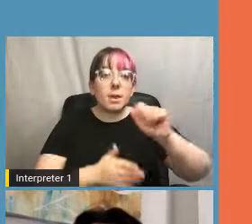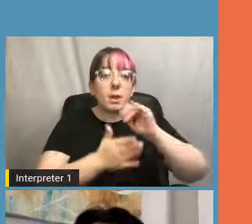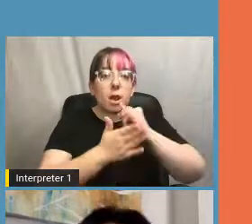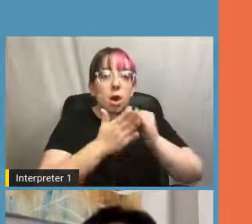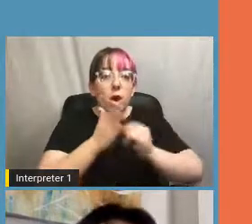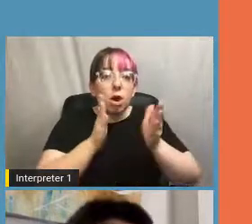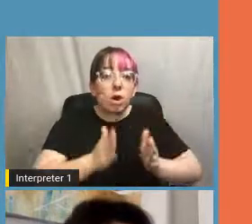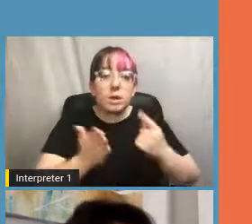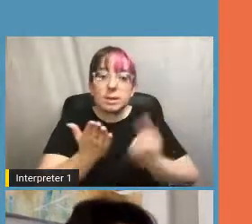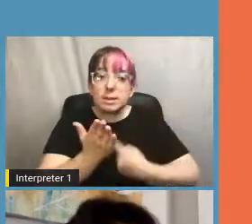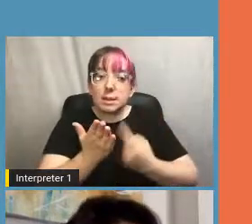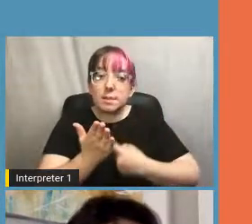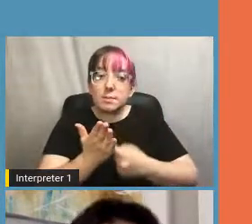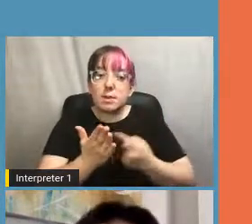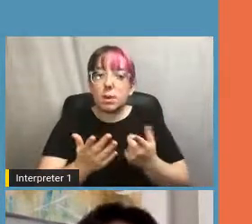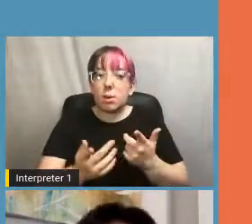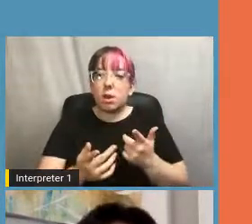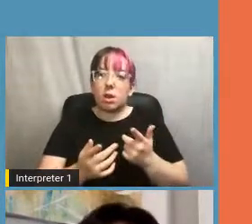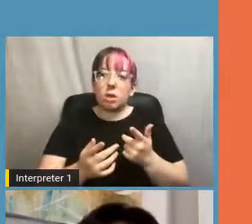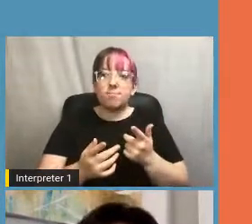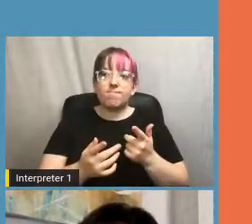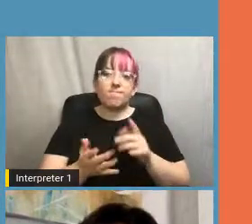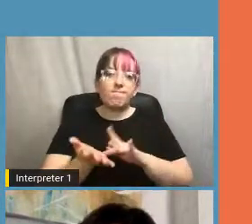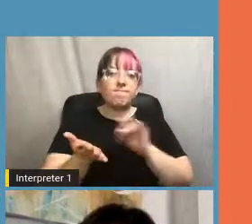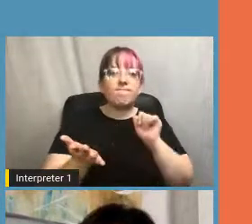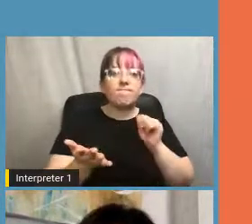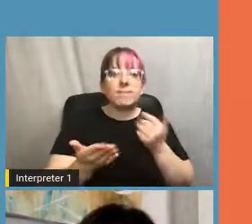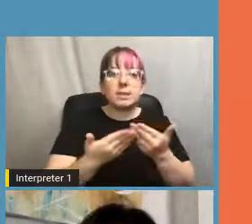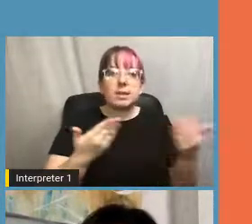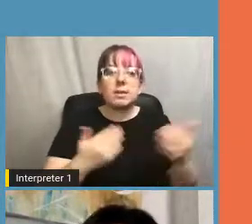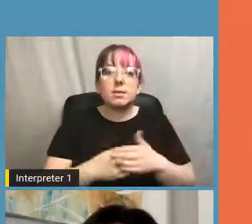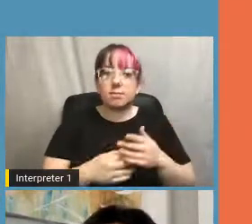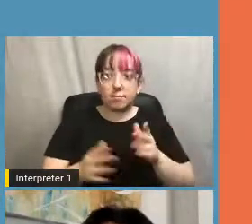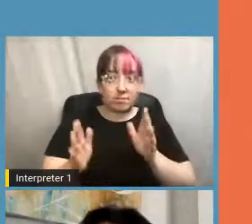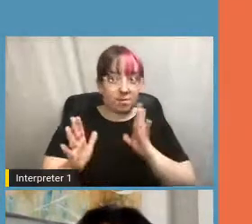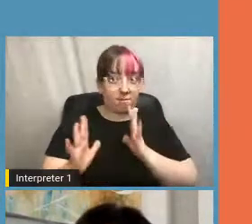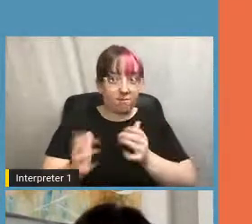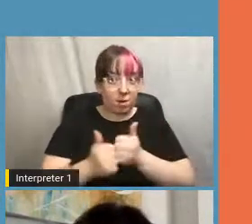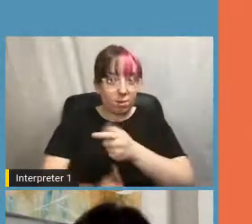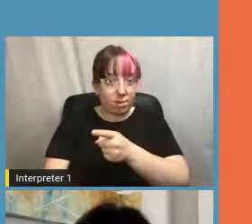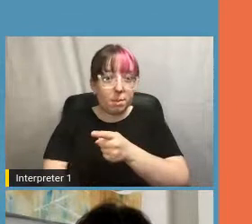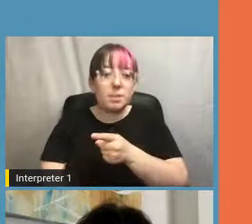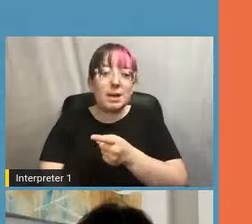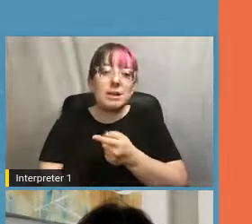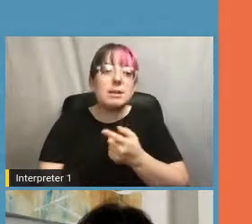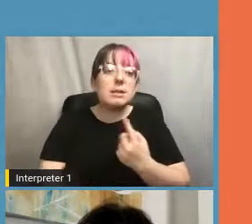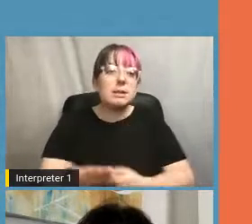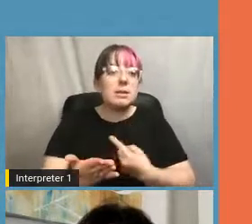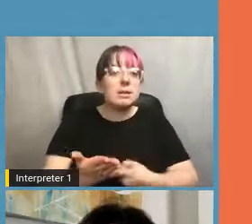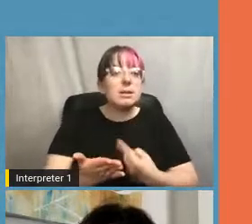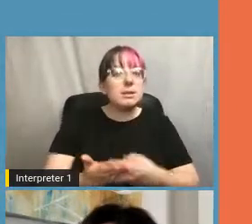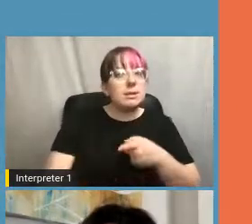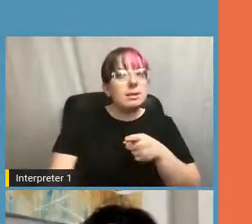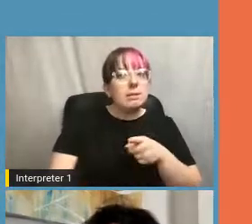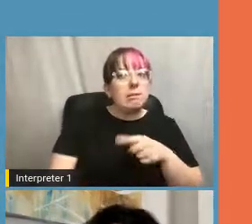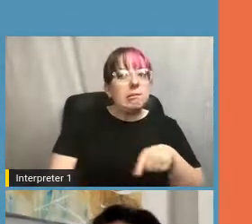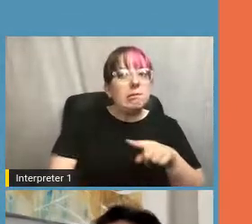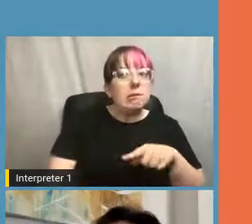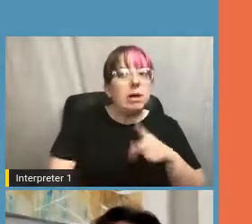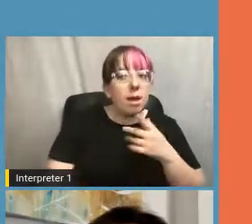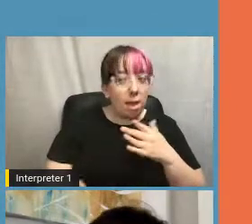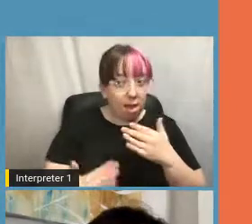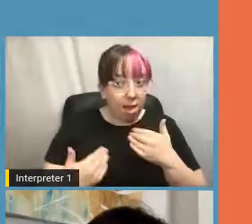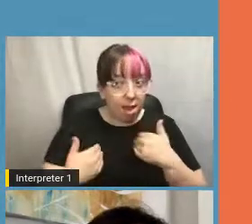will appropriate things. And well, that's fine by them. Sometimes museums need to be sure that they have the